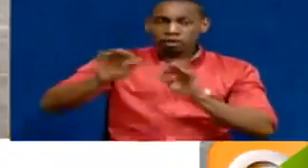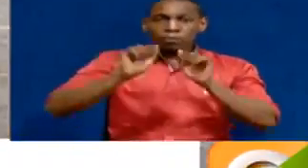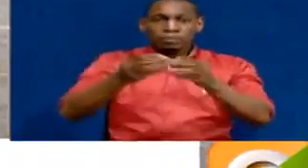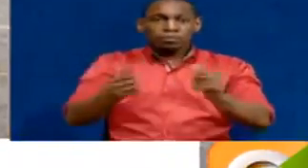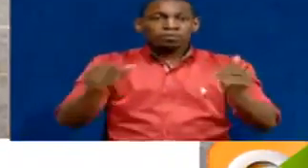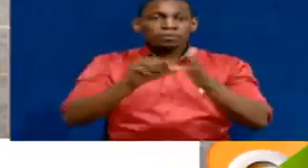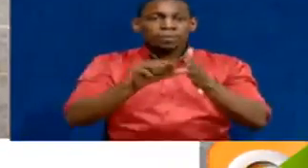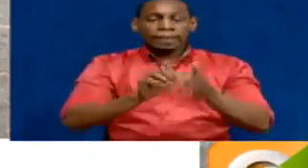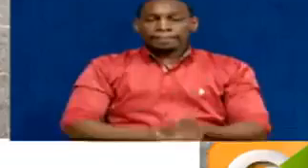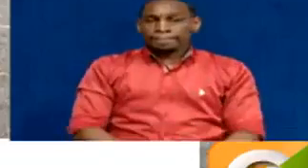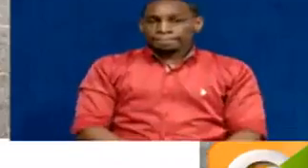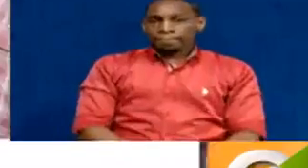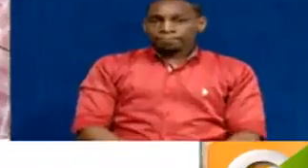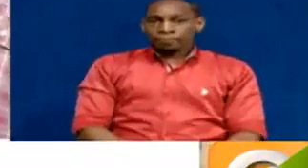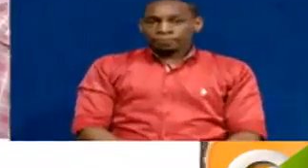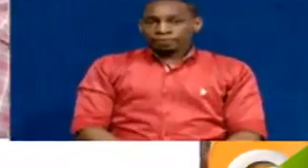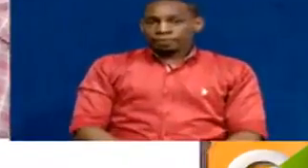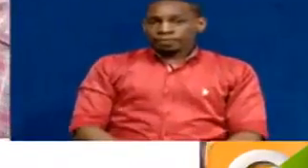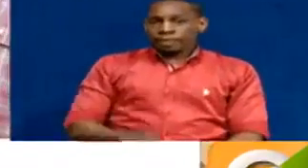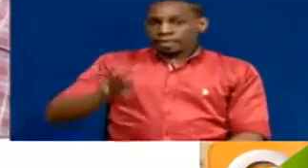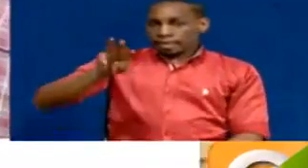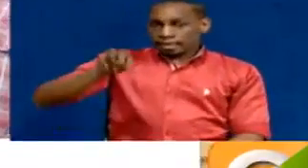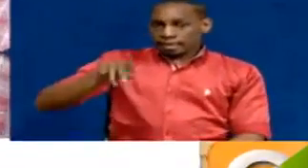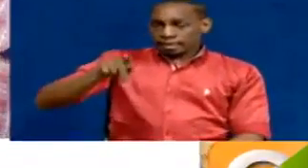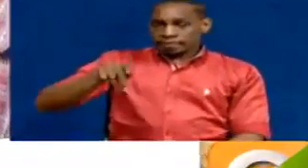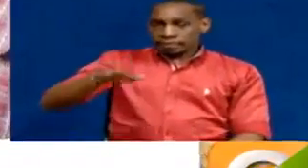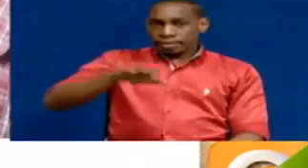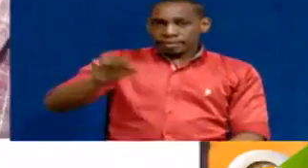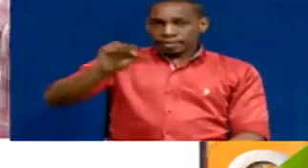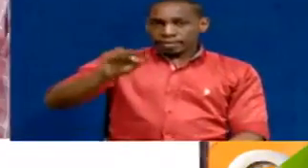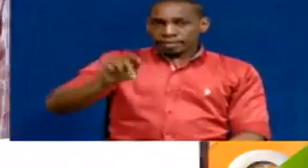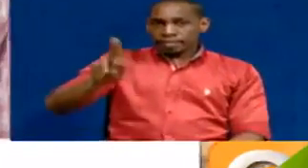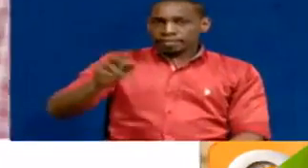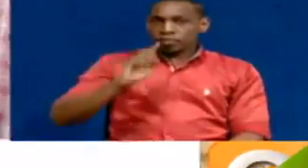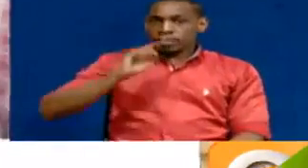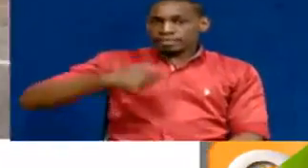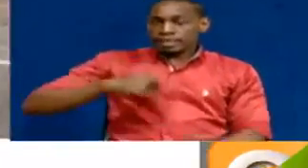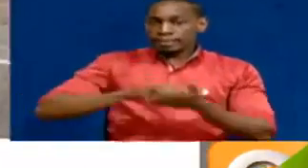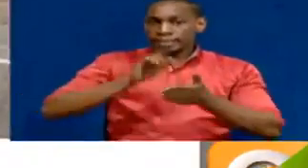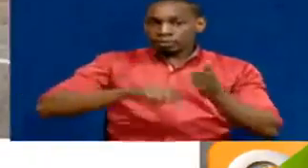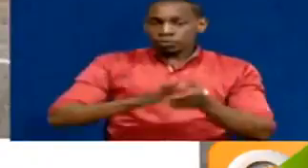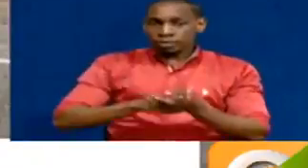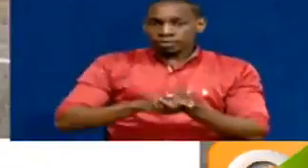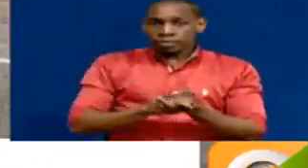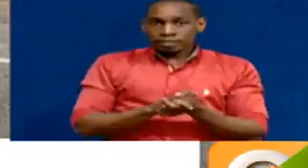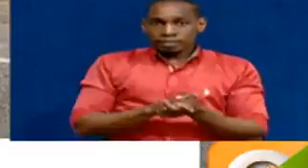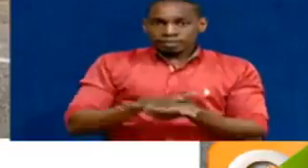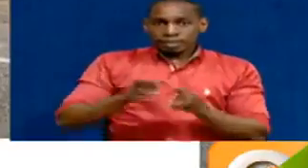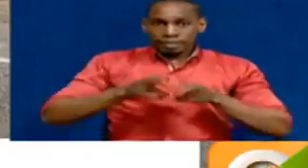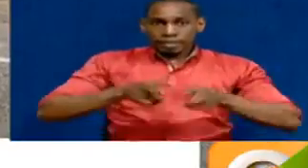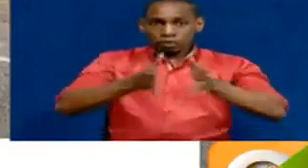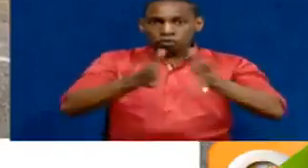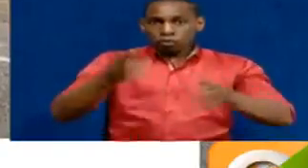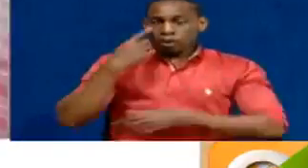here. Dido Rasso is the Member of Parliament for Saku constituency. He tells me that this Moyale to Marsabit